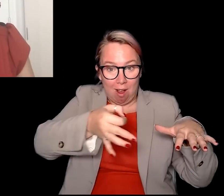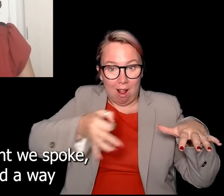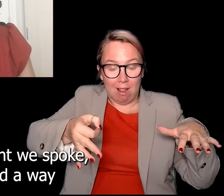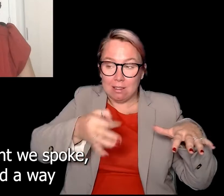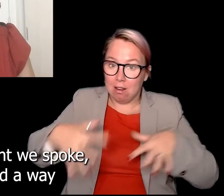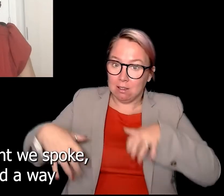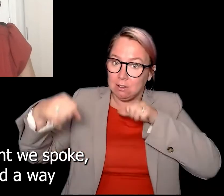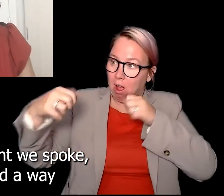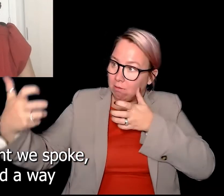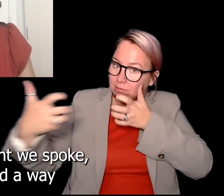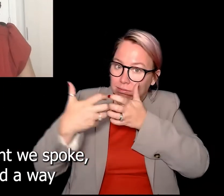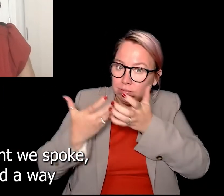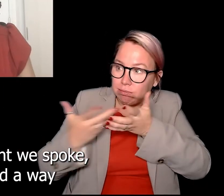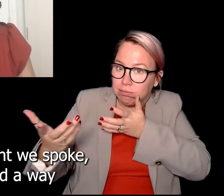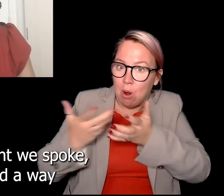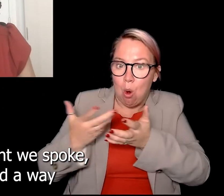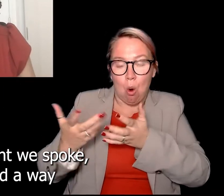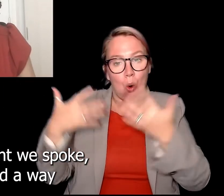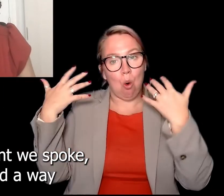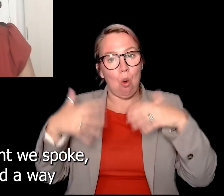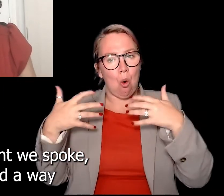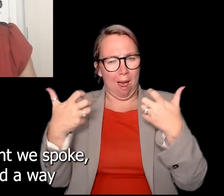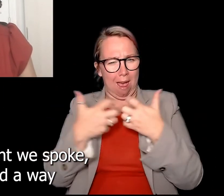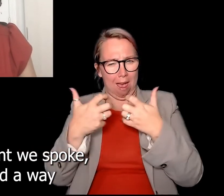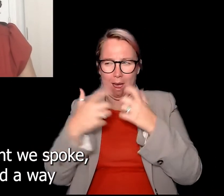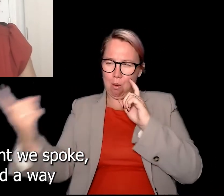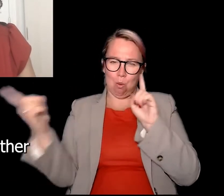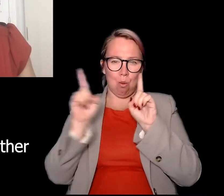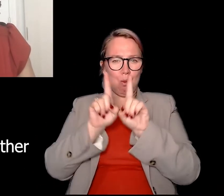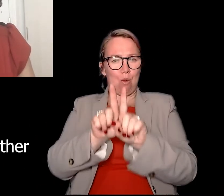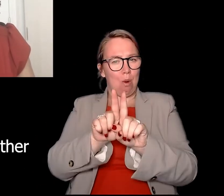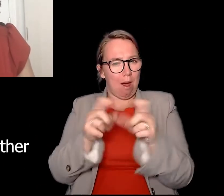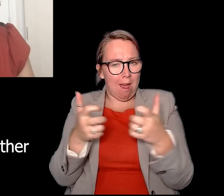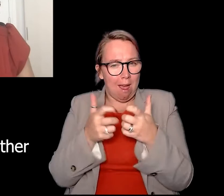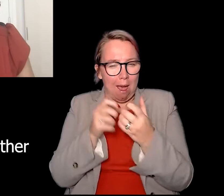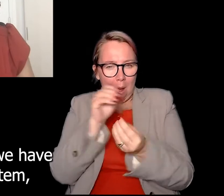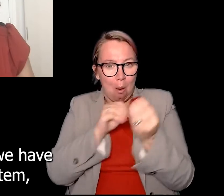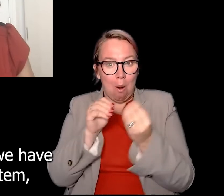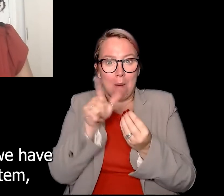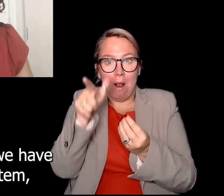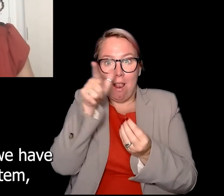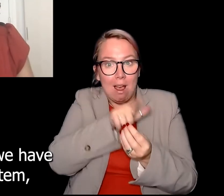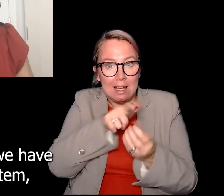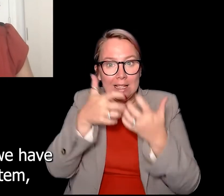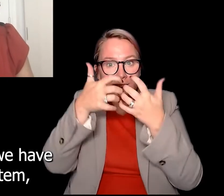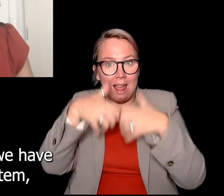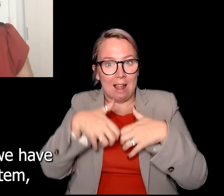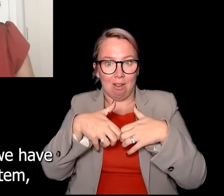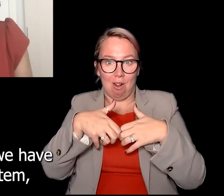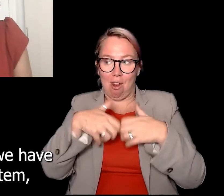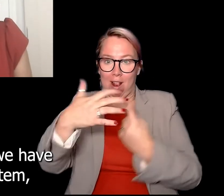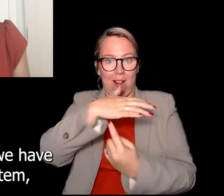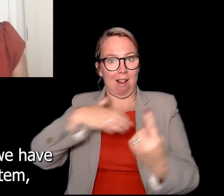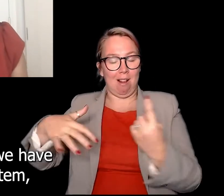Pacific. And immediately from the moment we spoke, we were like, we need to find a way to bring the synergy together. But such is the power that we have